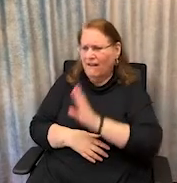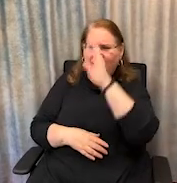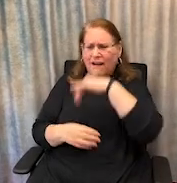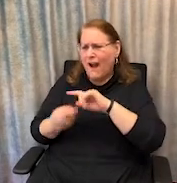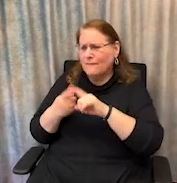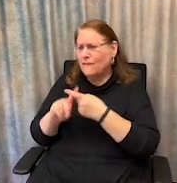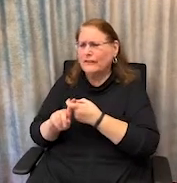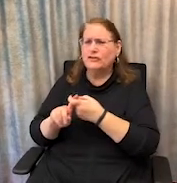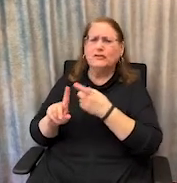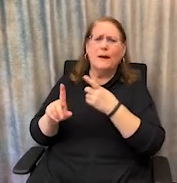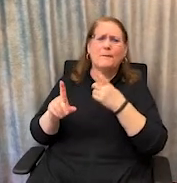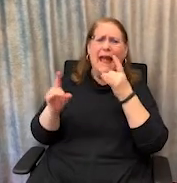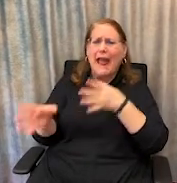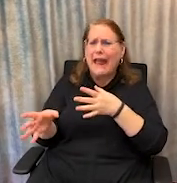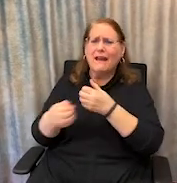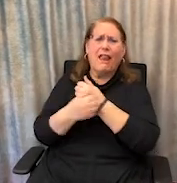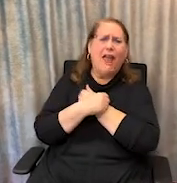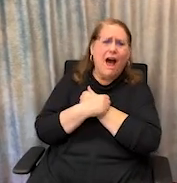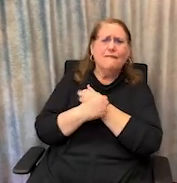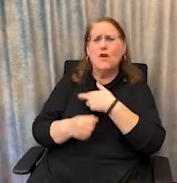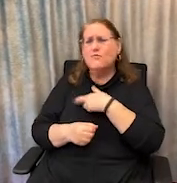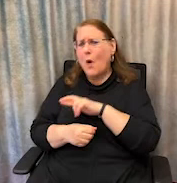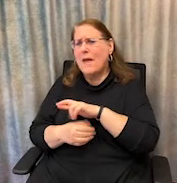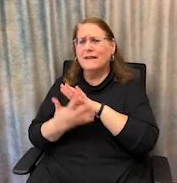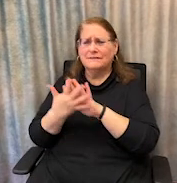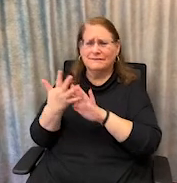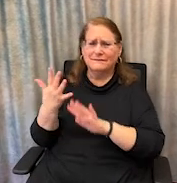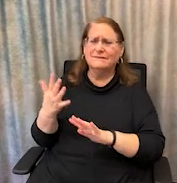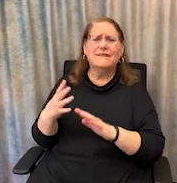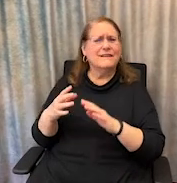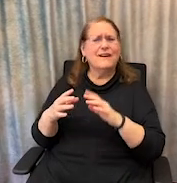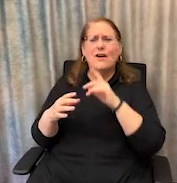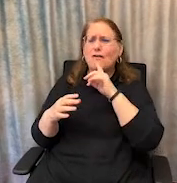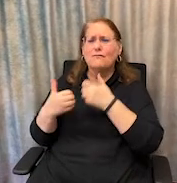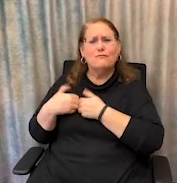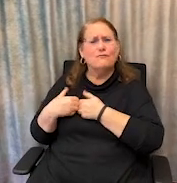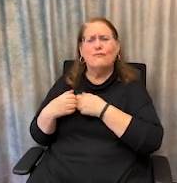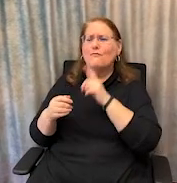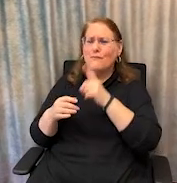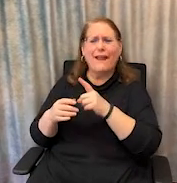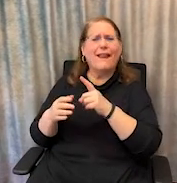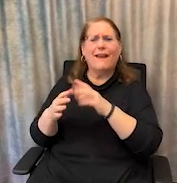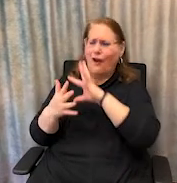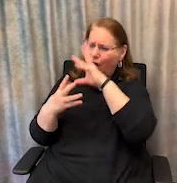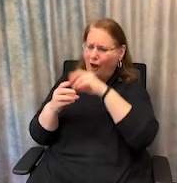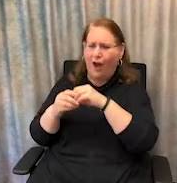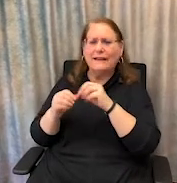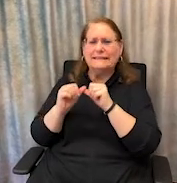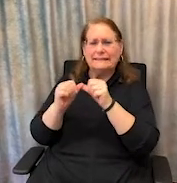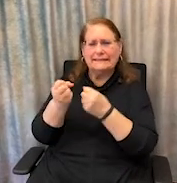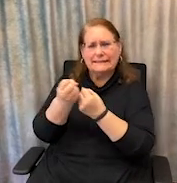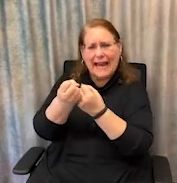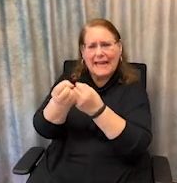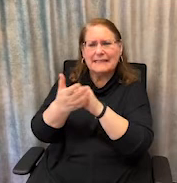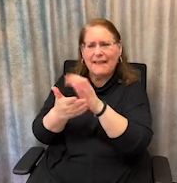and love and romance. Yeah. And it's just beautiful. Yeah. It really Absolutely. Sustains the film. Thank you.